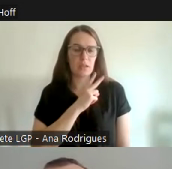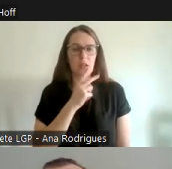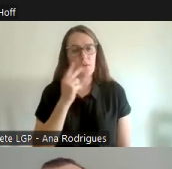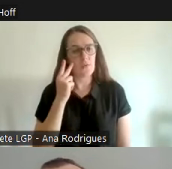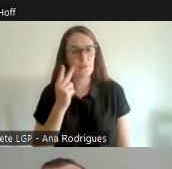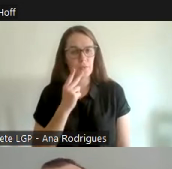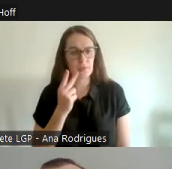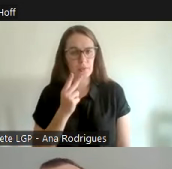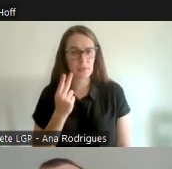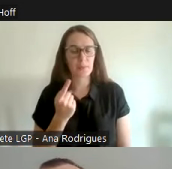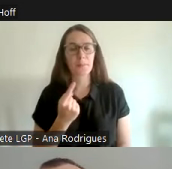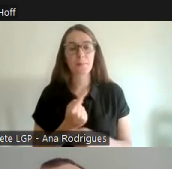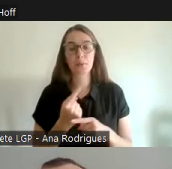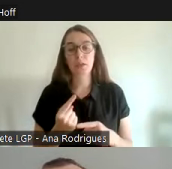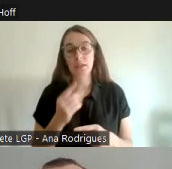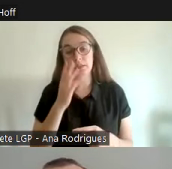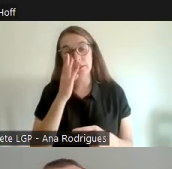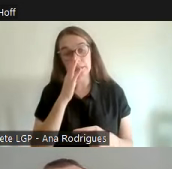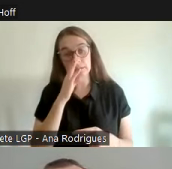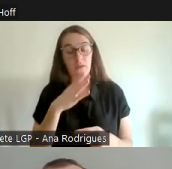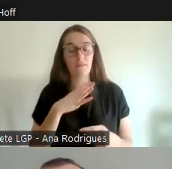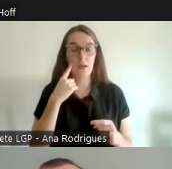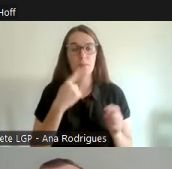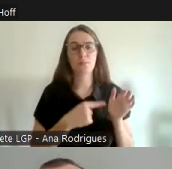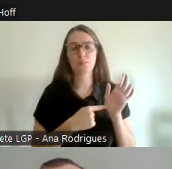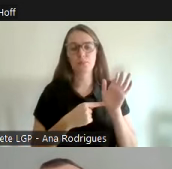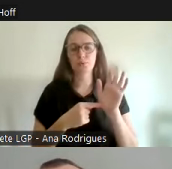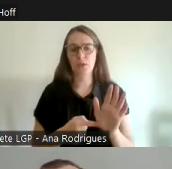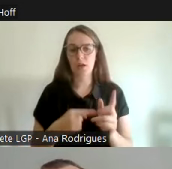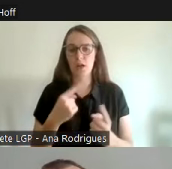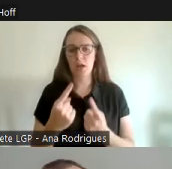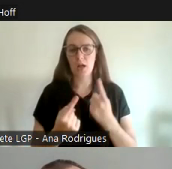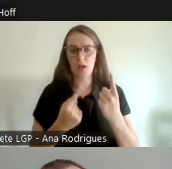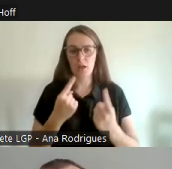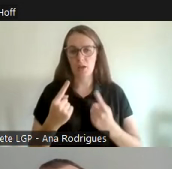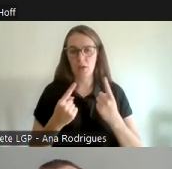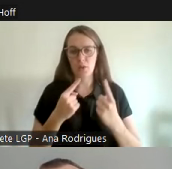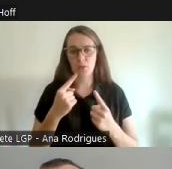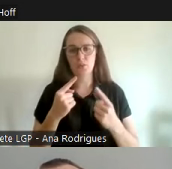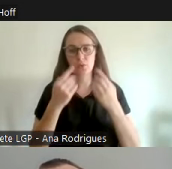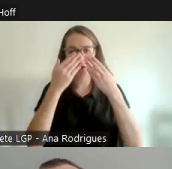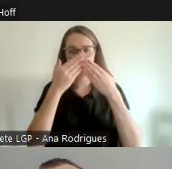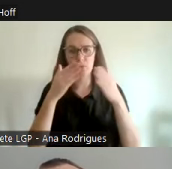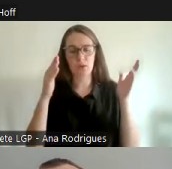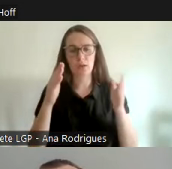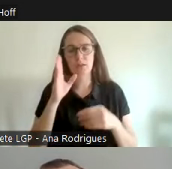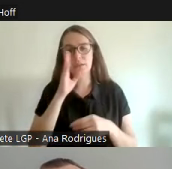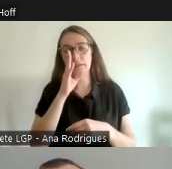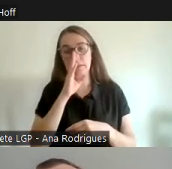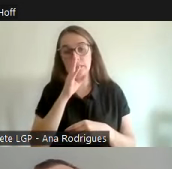show democratic awareness if they are aware of their